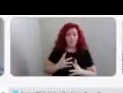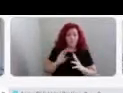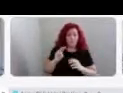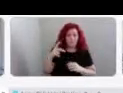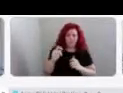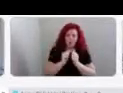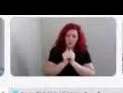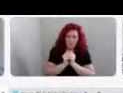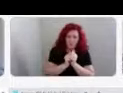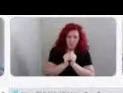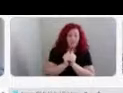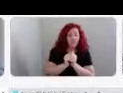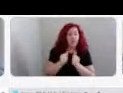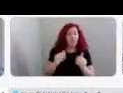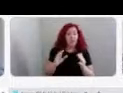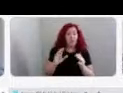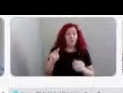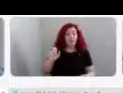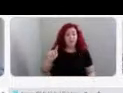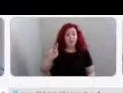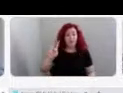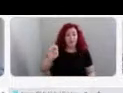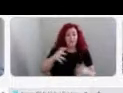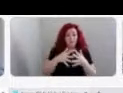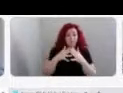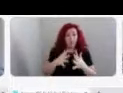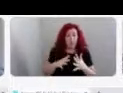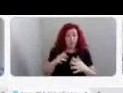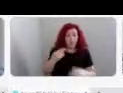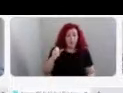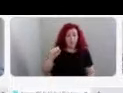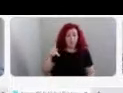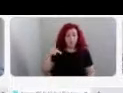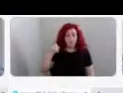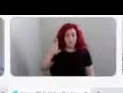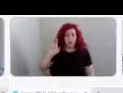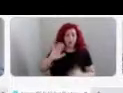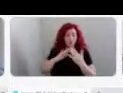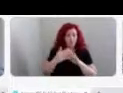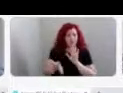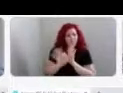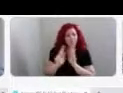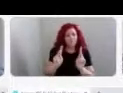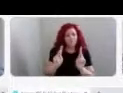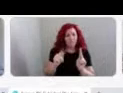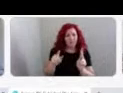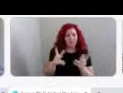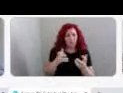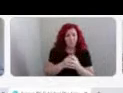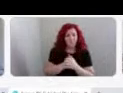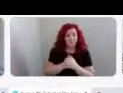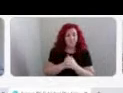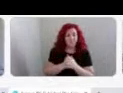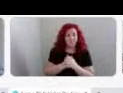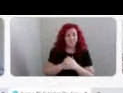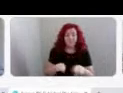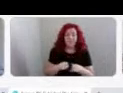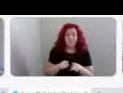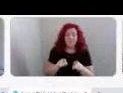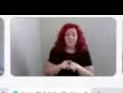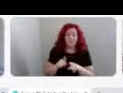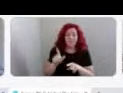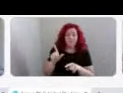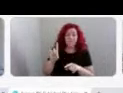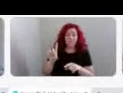and will also allow native american hispanic communities to elect candidates of their choosing conversely the irc's legislative district approved